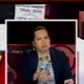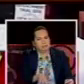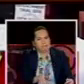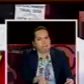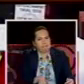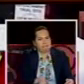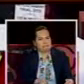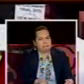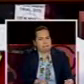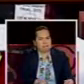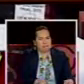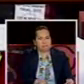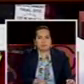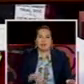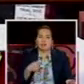Your Honor,